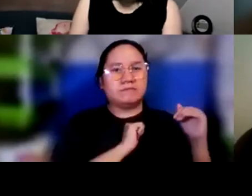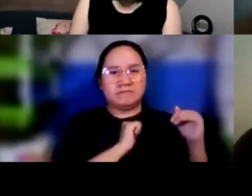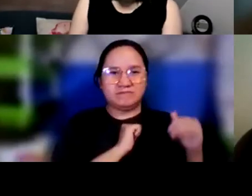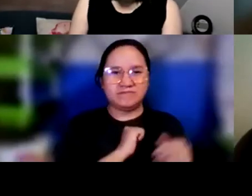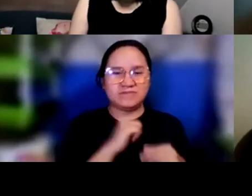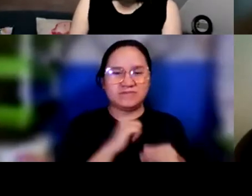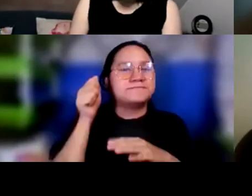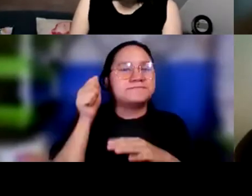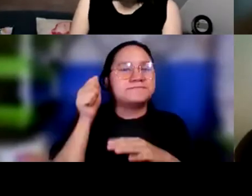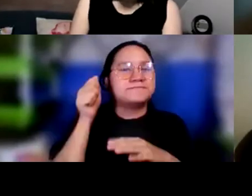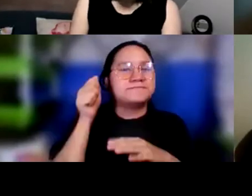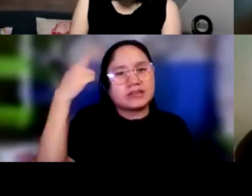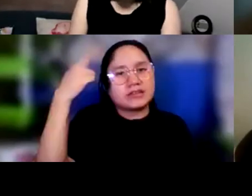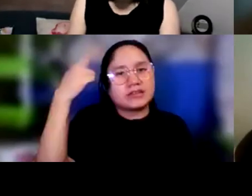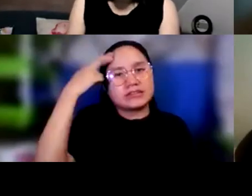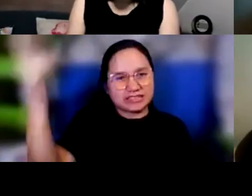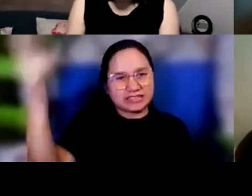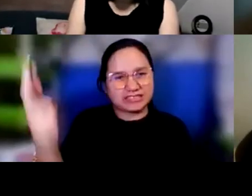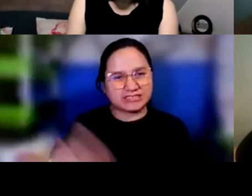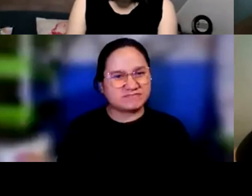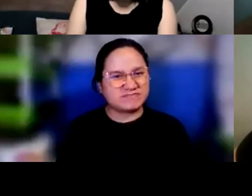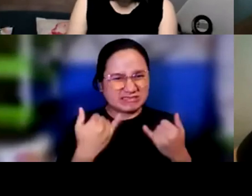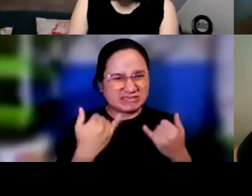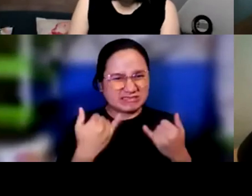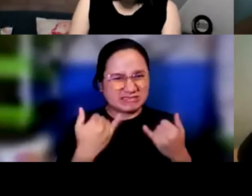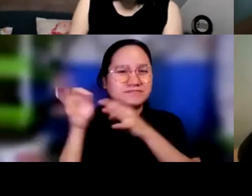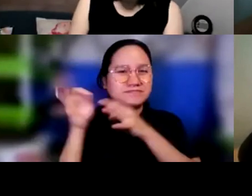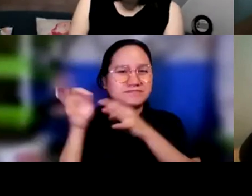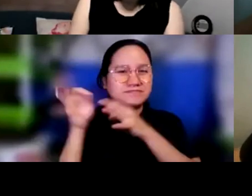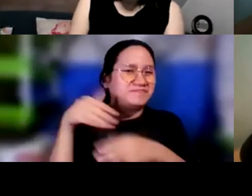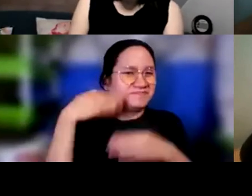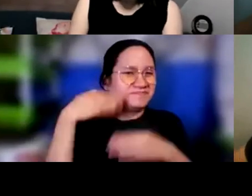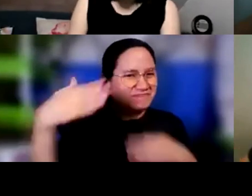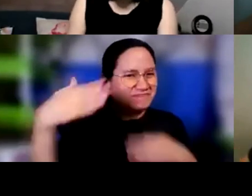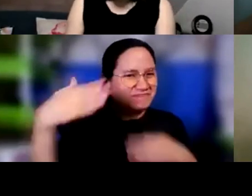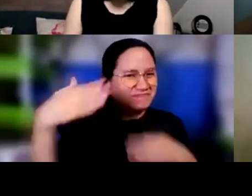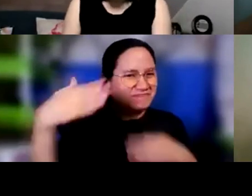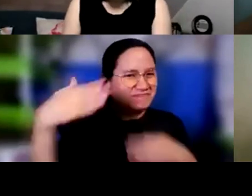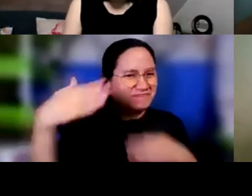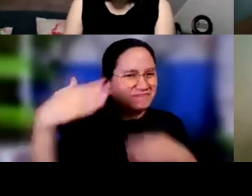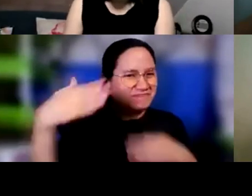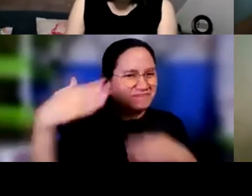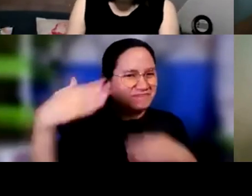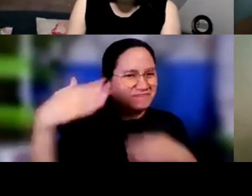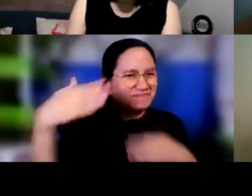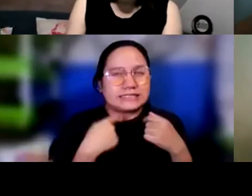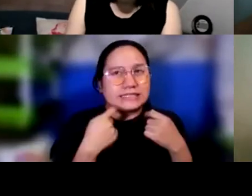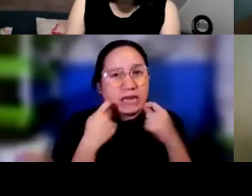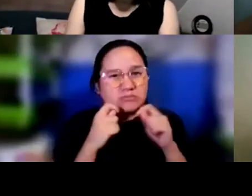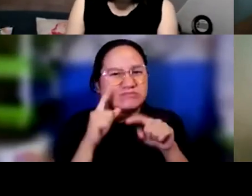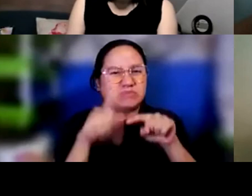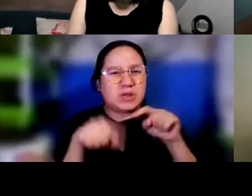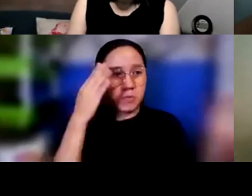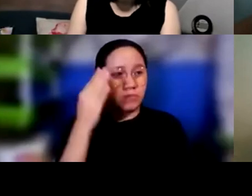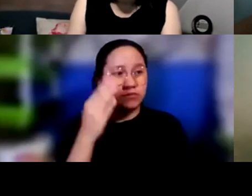If medyo okay na, we can go back to the person and baka mamaya ma-realize natin na they are better working